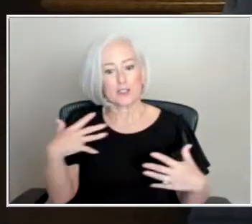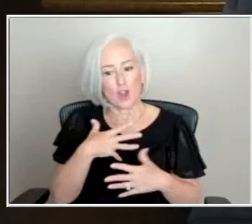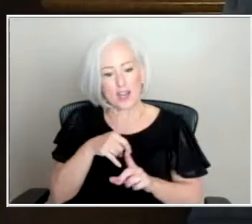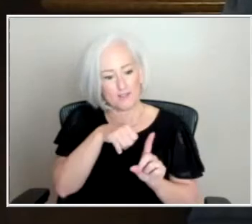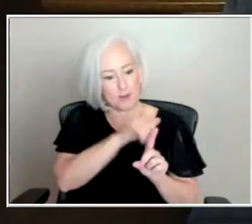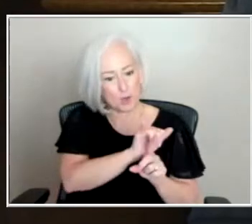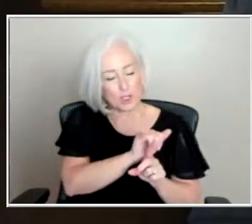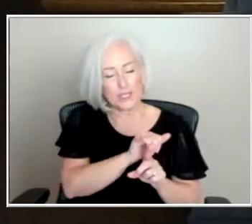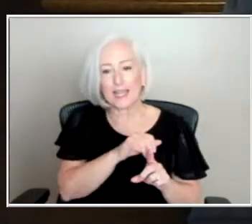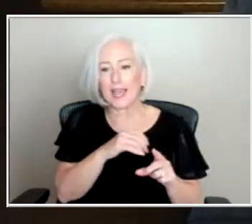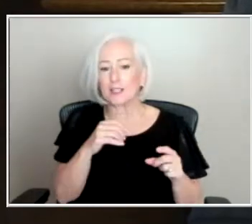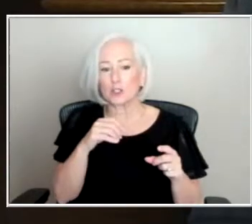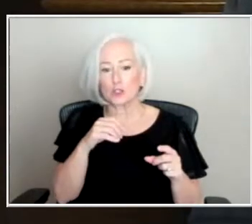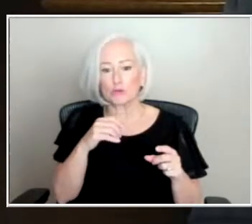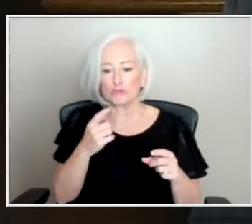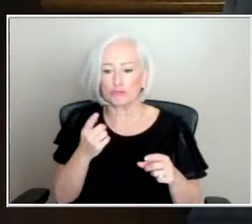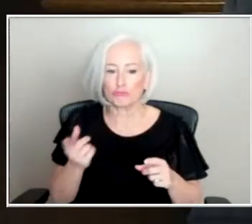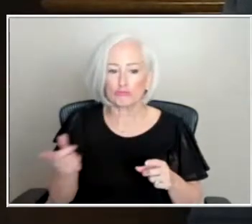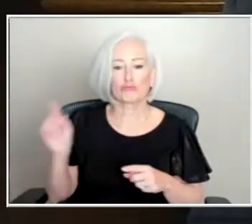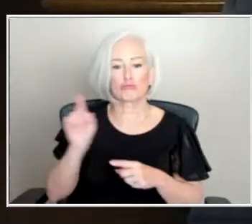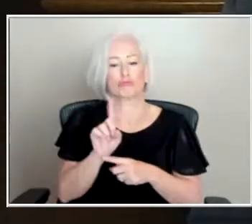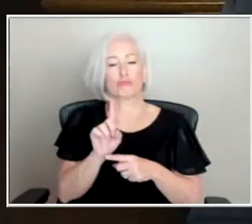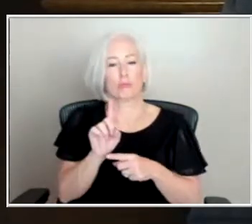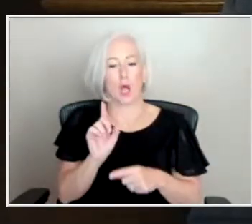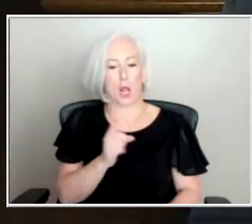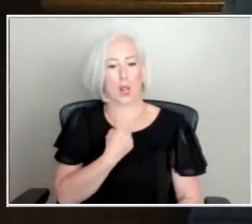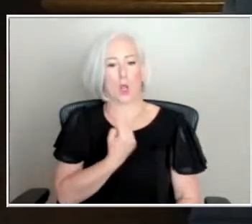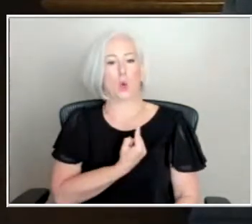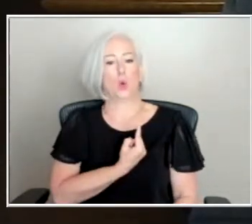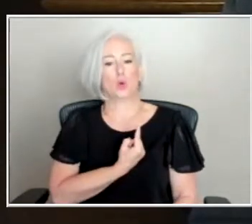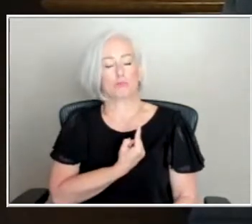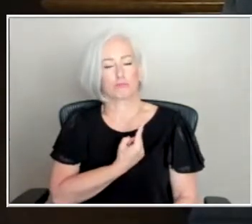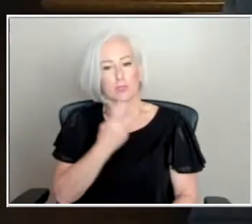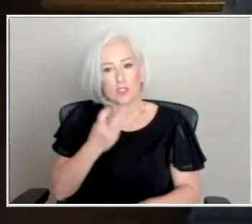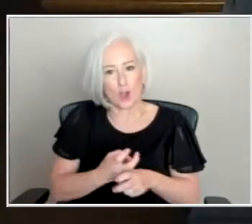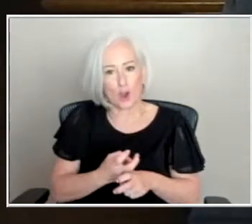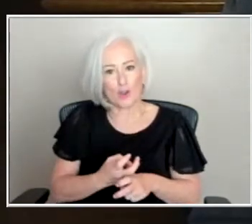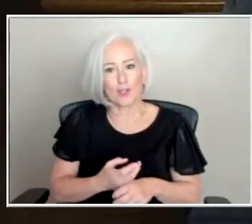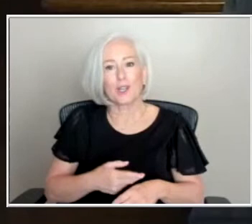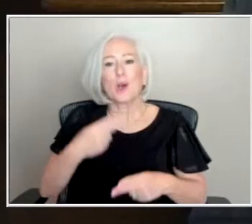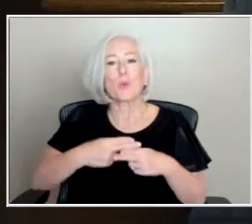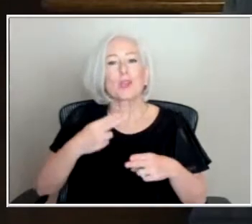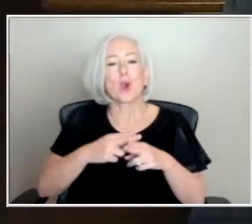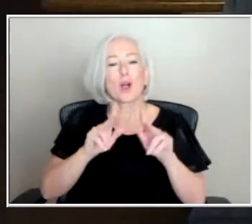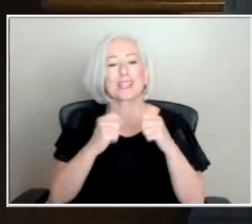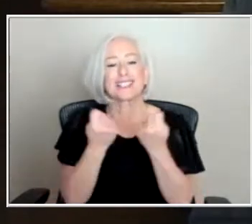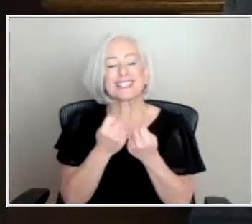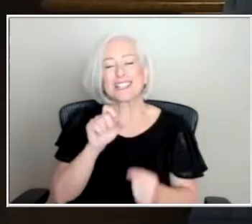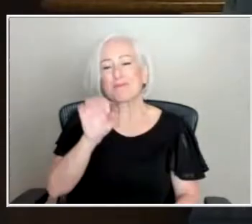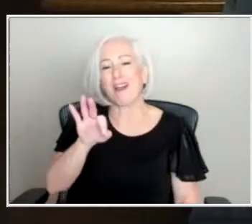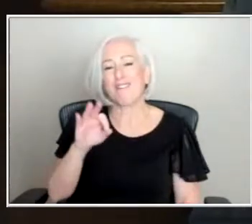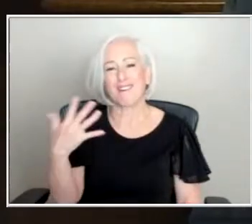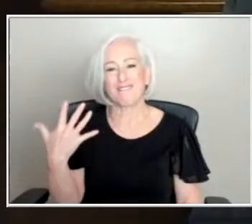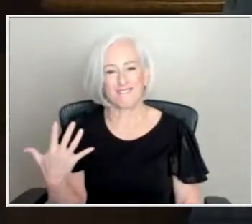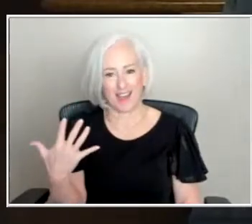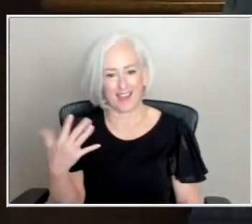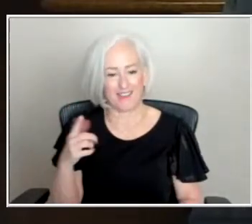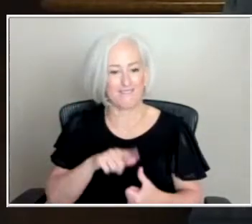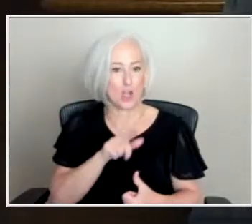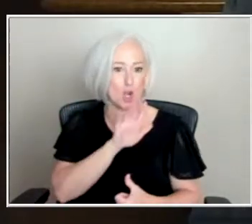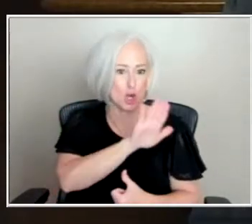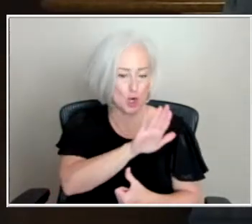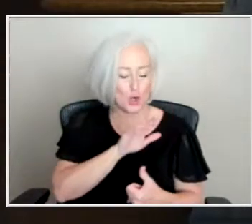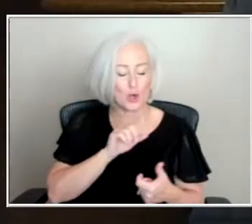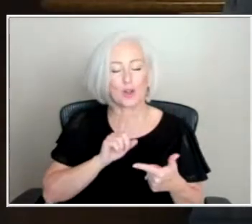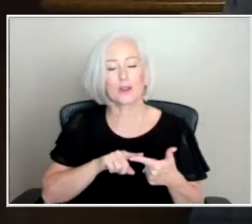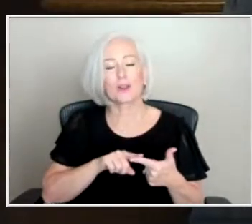alone and fight that is very difficult. So we formed a team around her. We called it a team of 5. It was her husband, myself, my